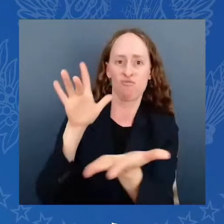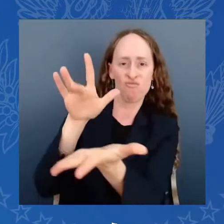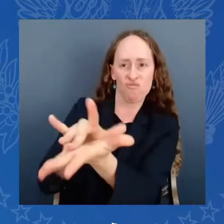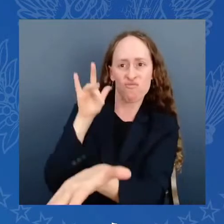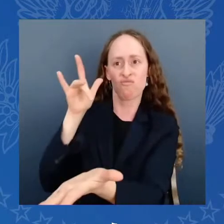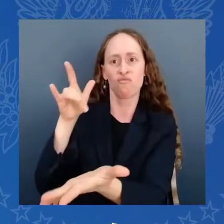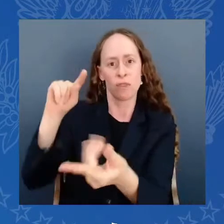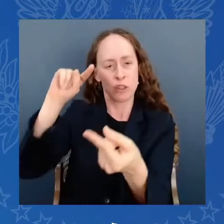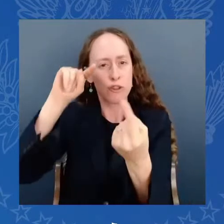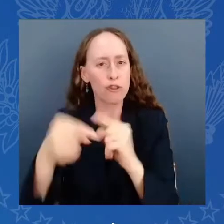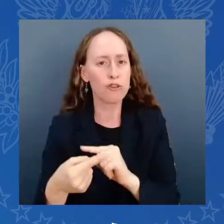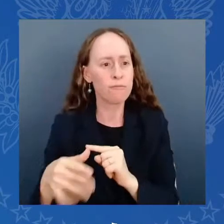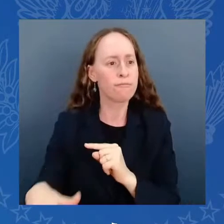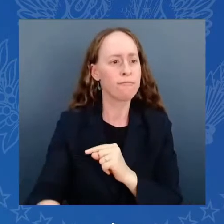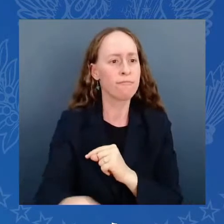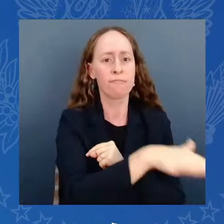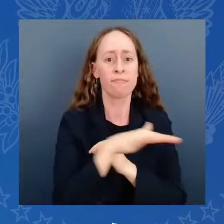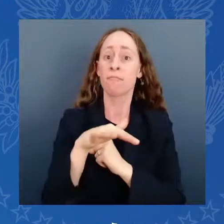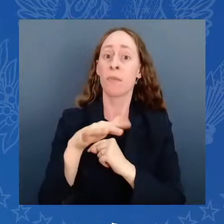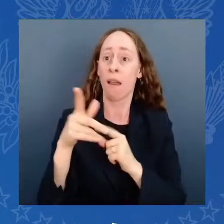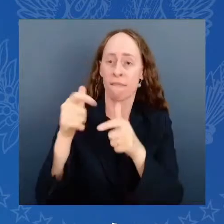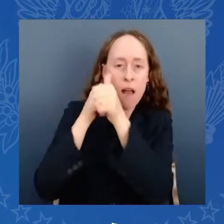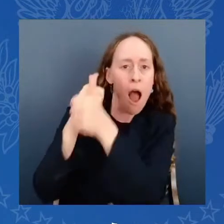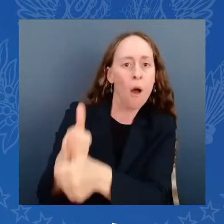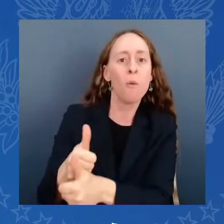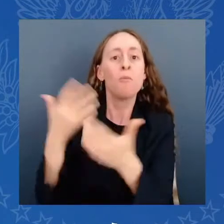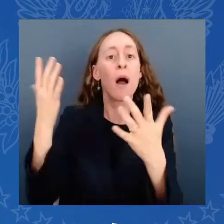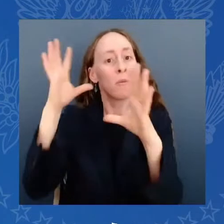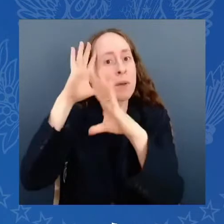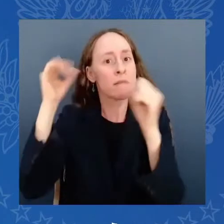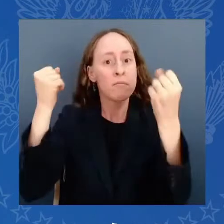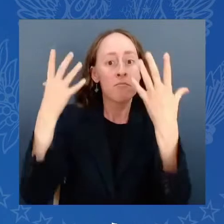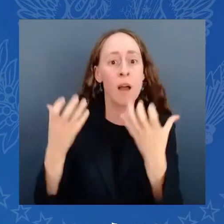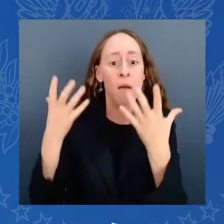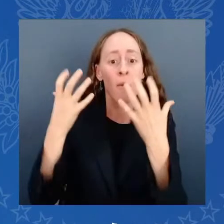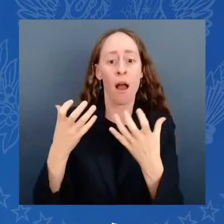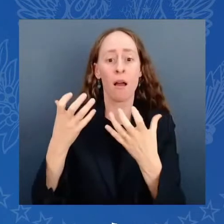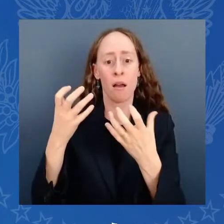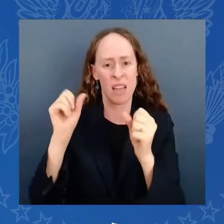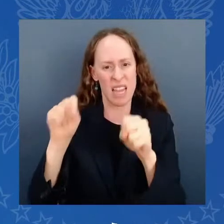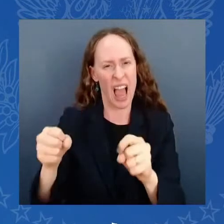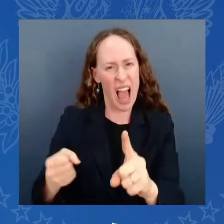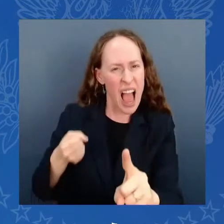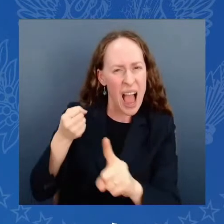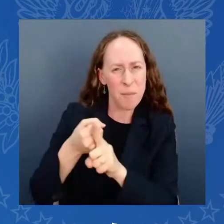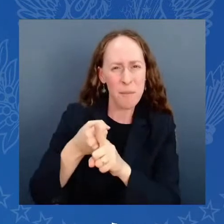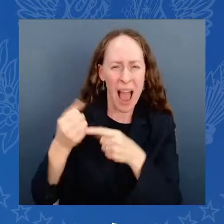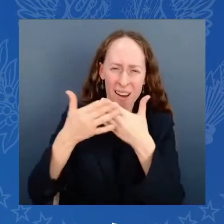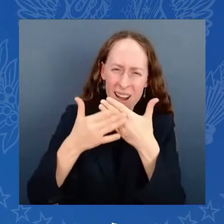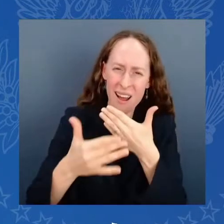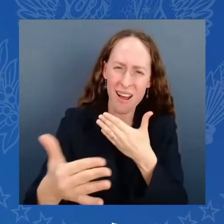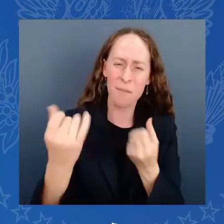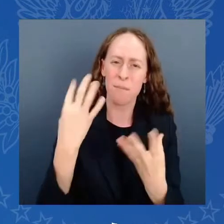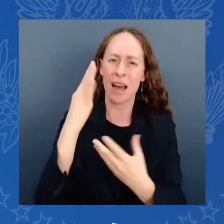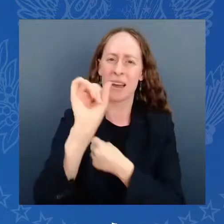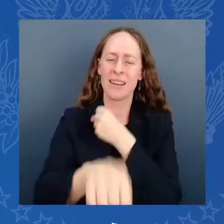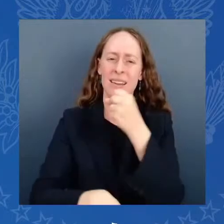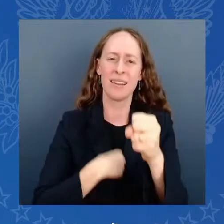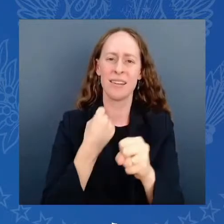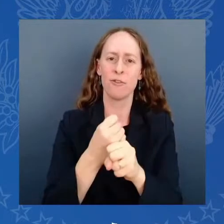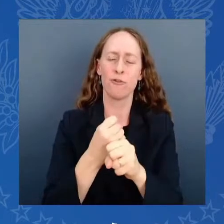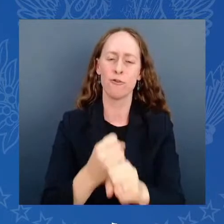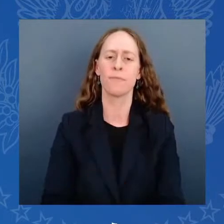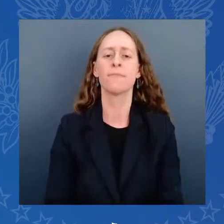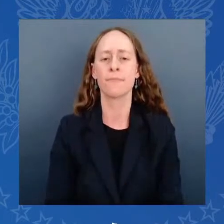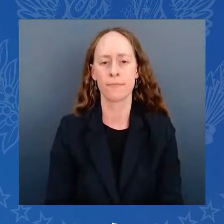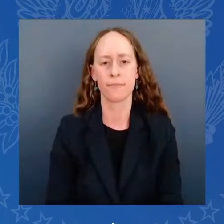decades to come. By the way, these guys mean it. These guys mean it. Project